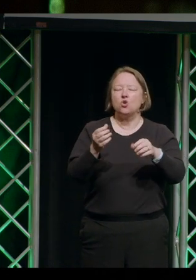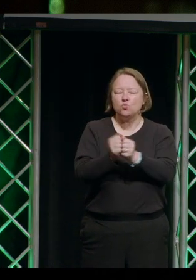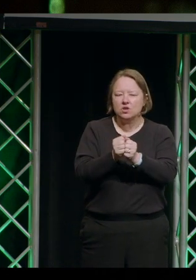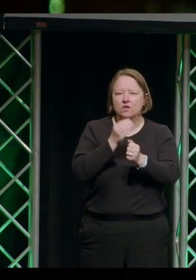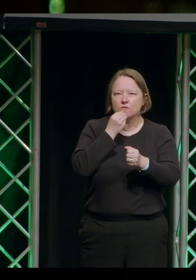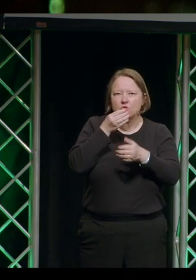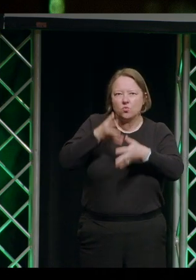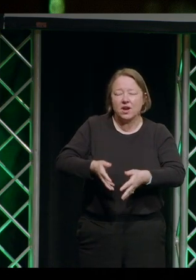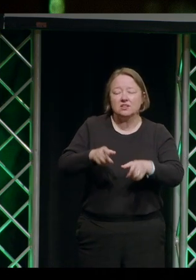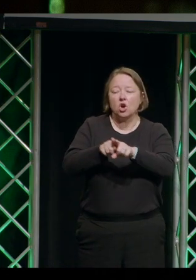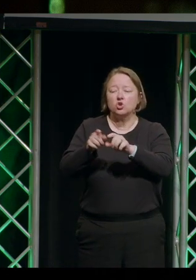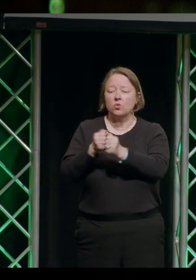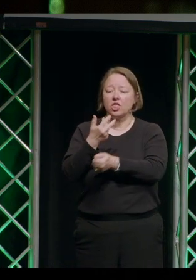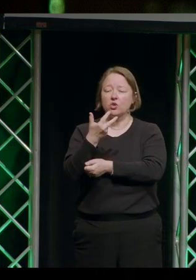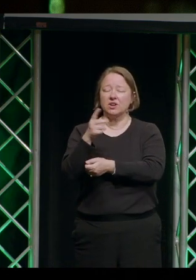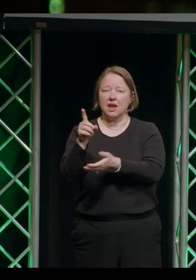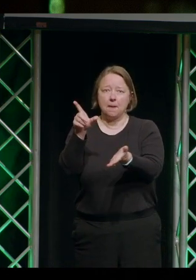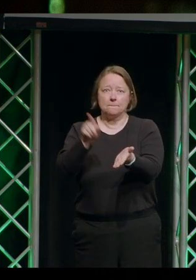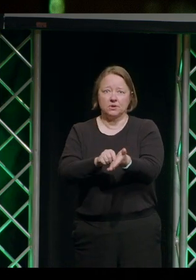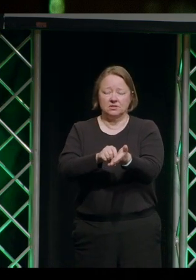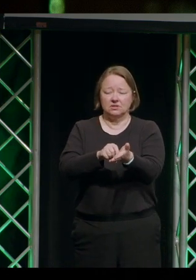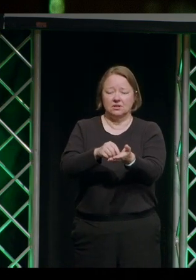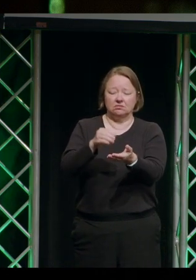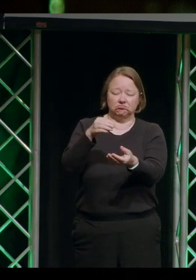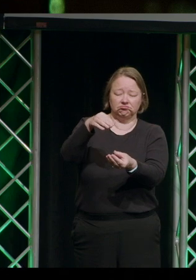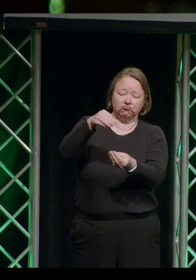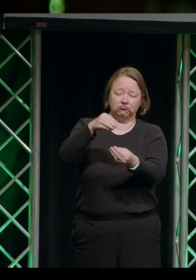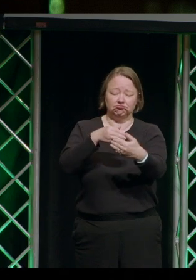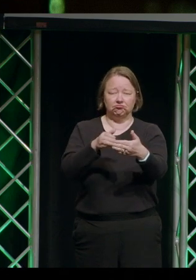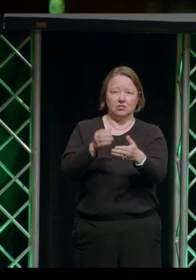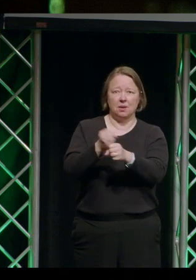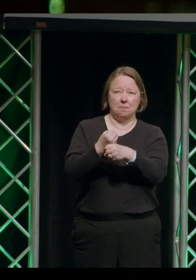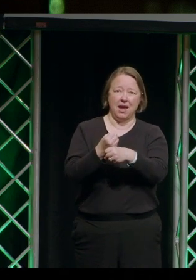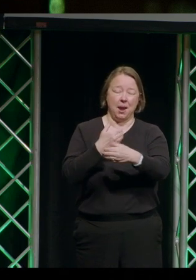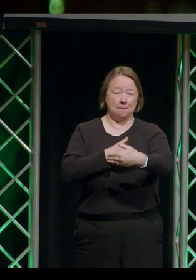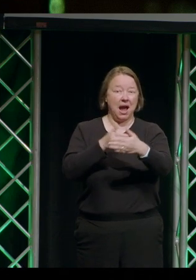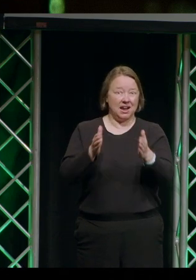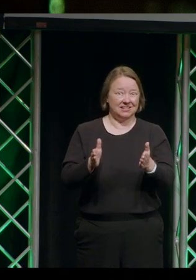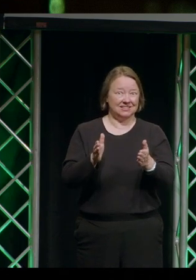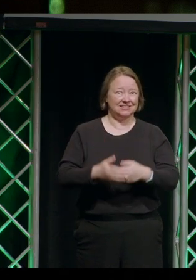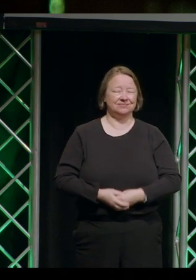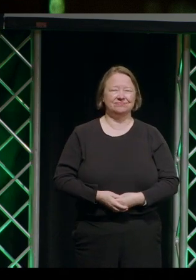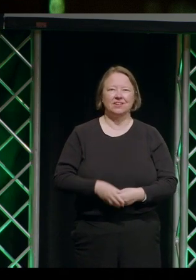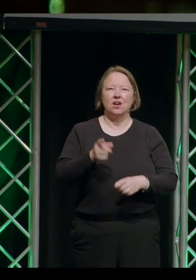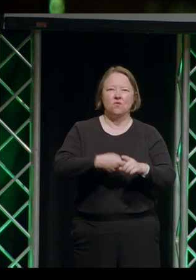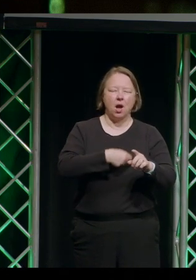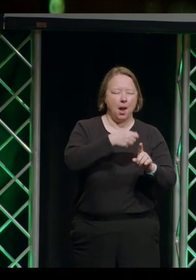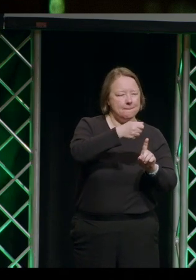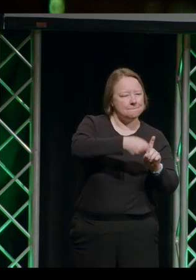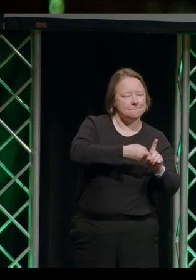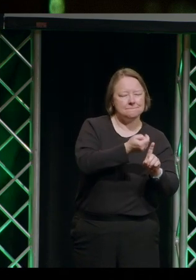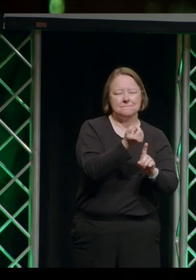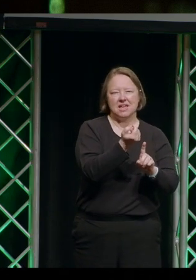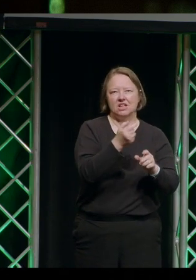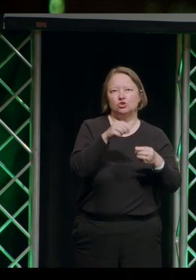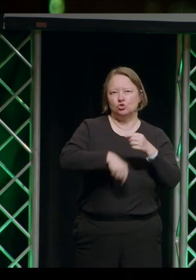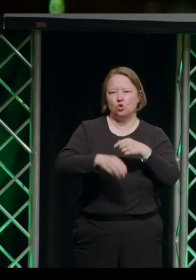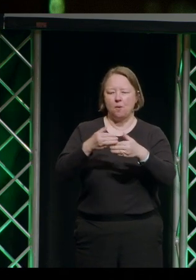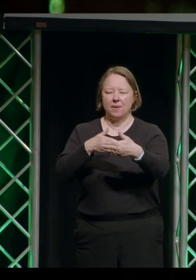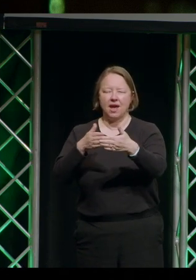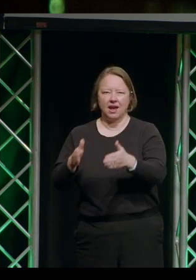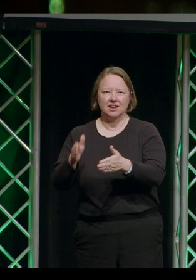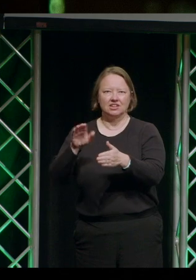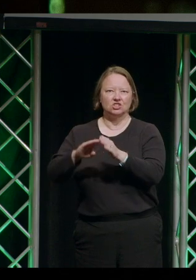3D printed mold that allows us to make our material into boxes. From peel to package, all of the materials that go